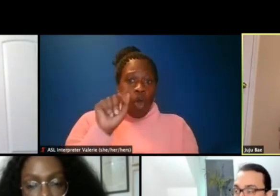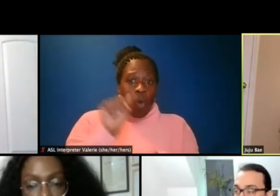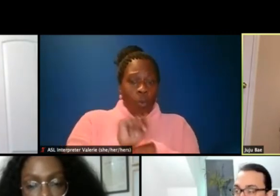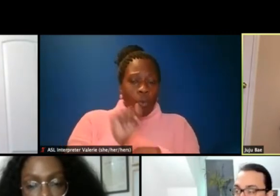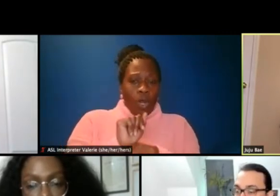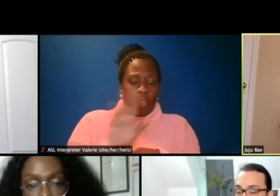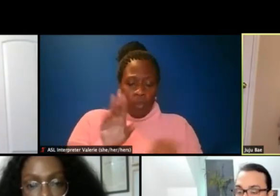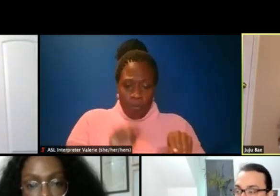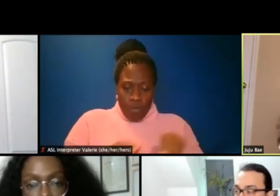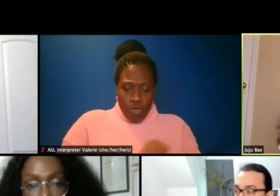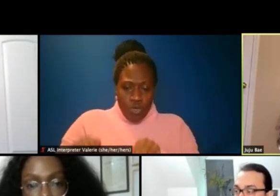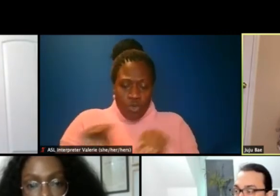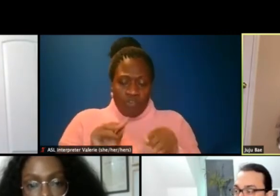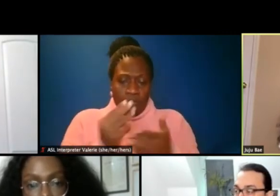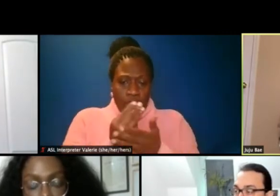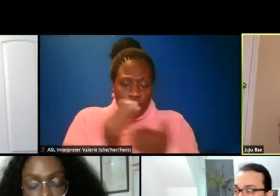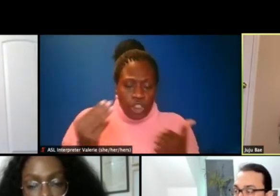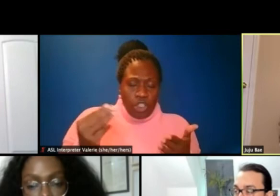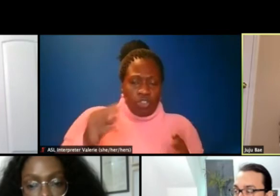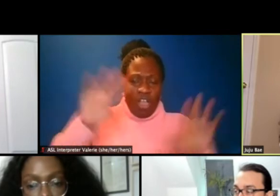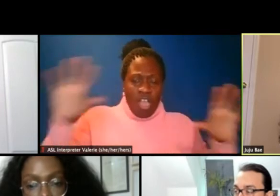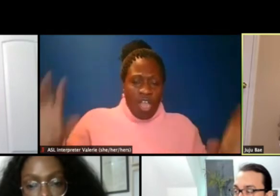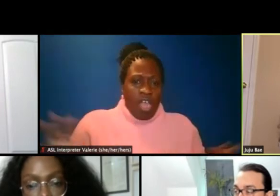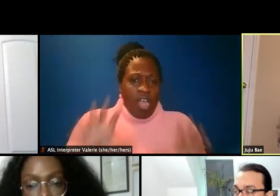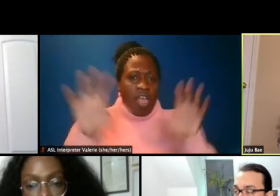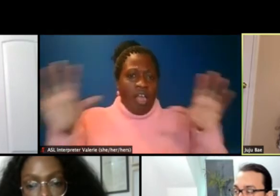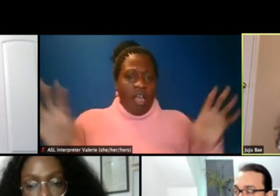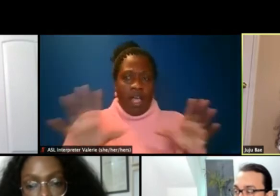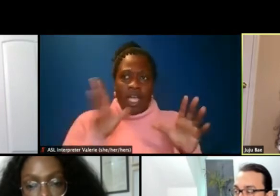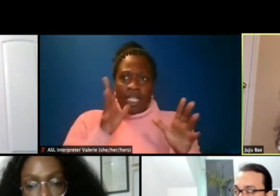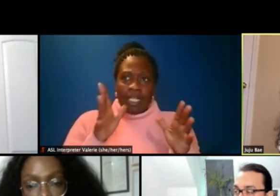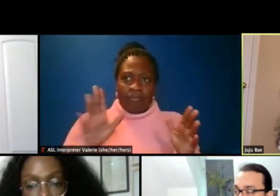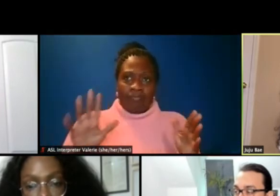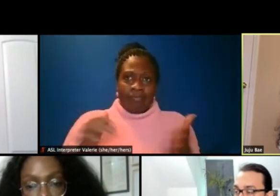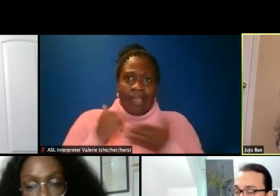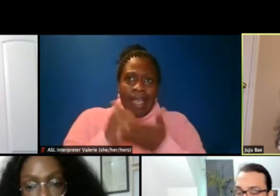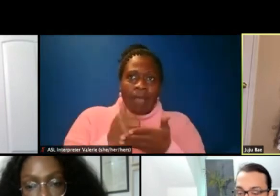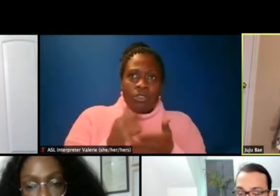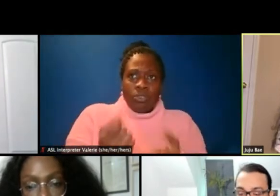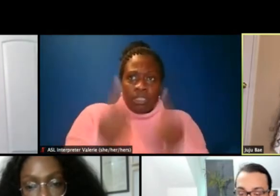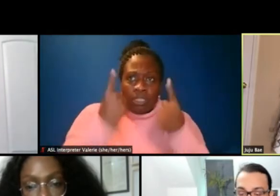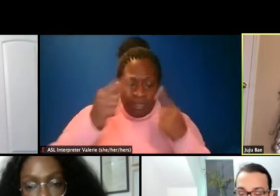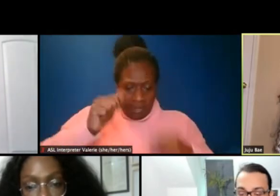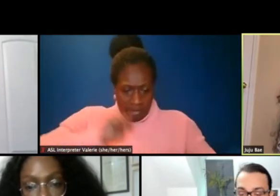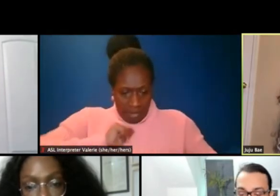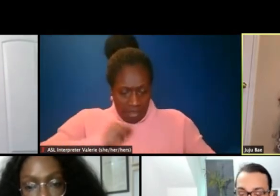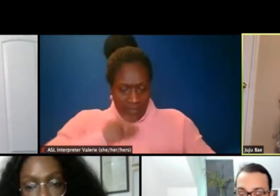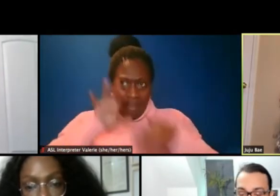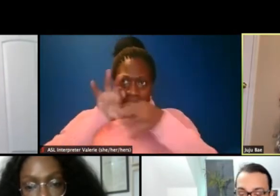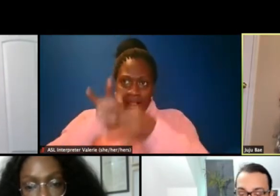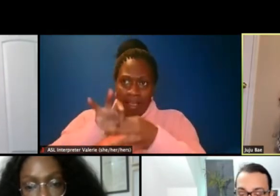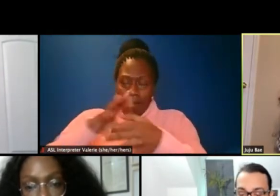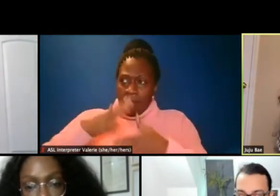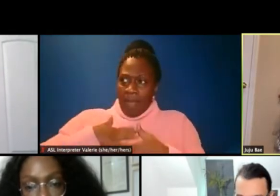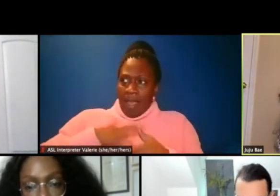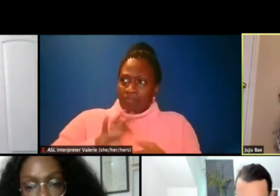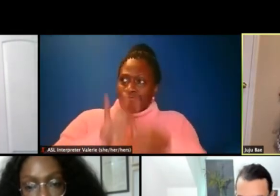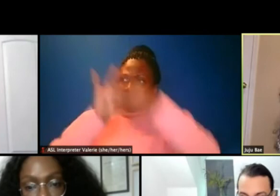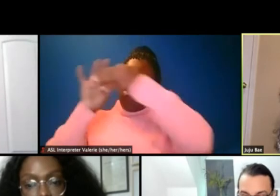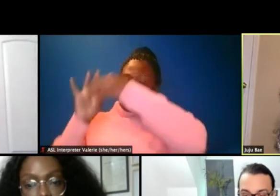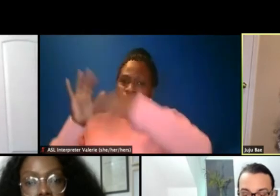the movements or materials, et cetera, that have aided you in understanding yourself as well as connecting to your ancestors.